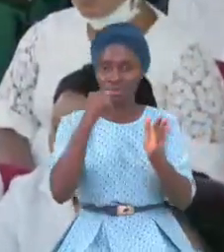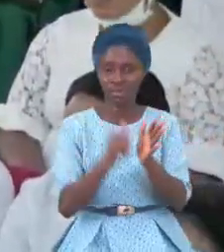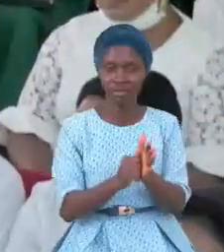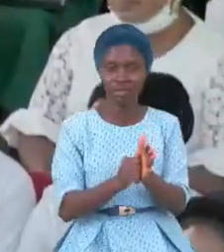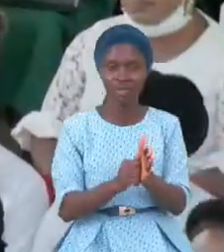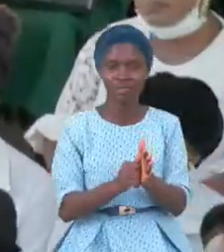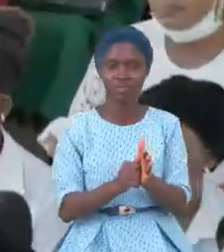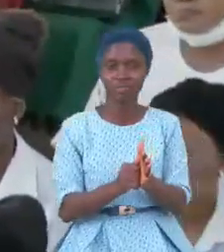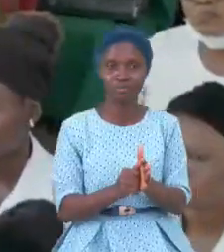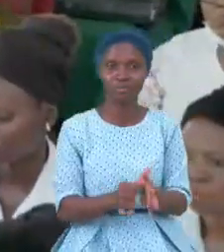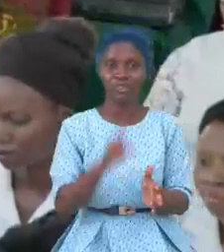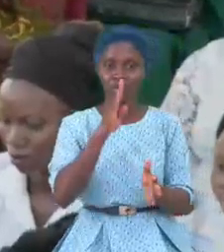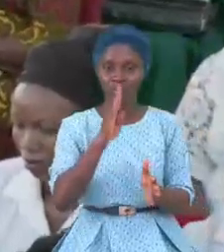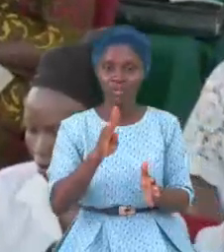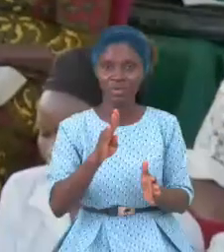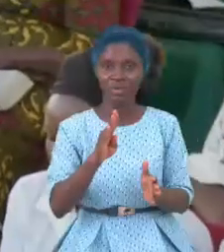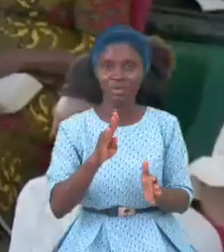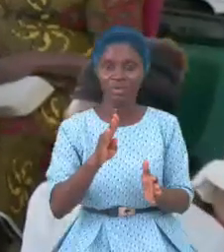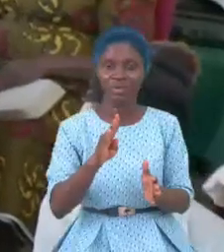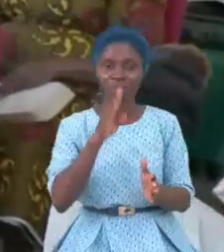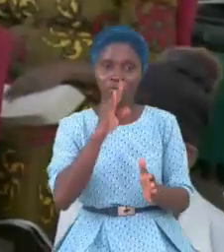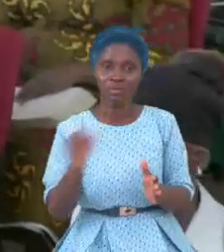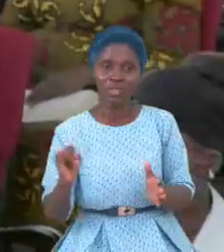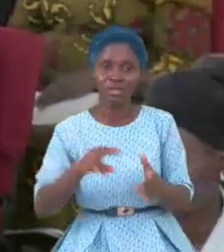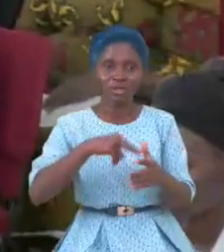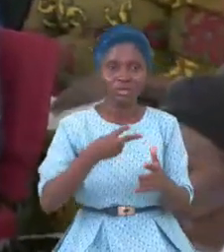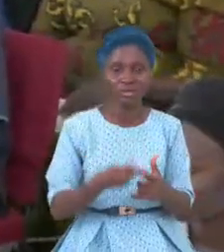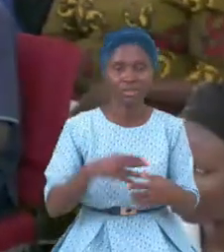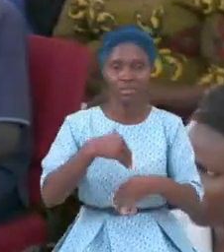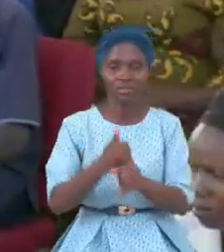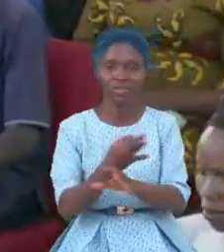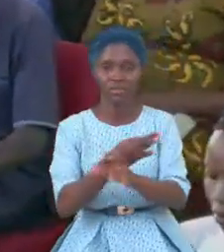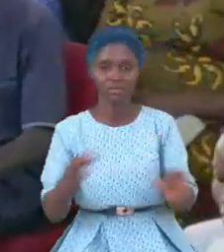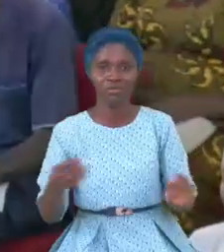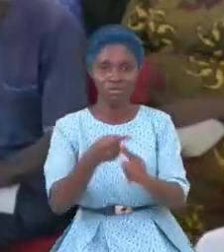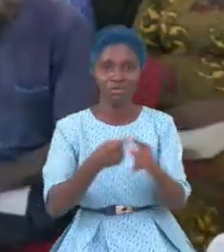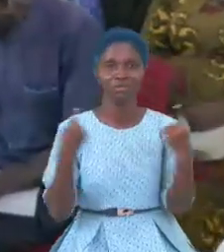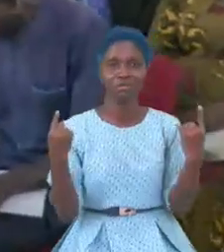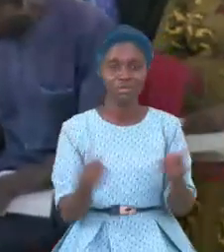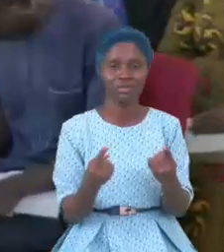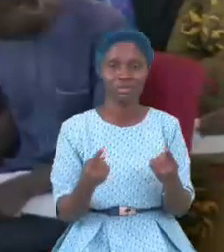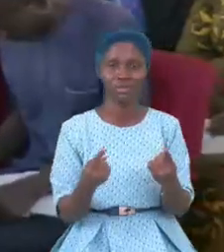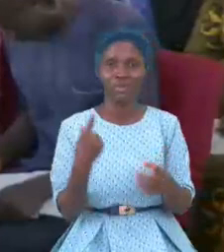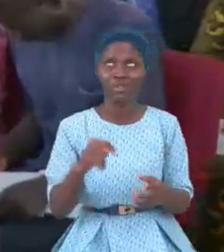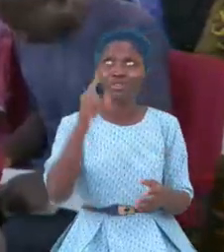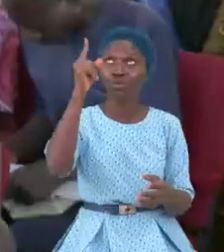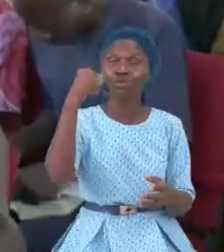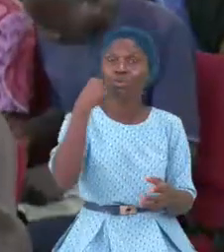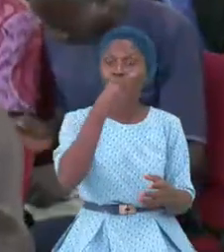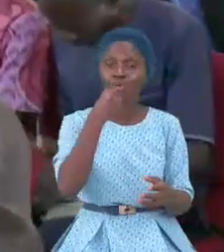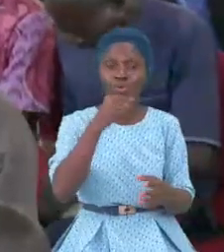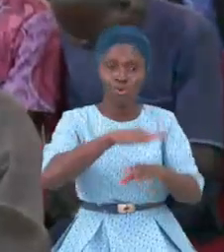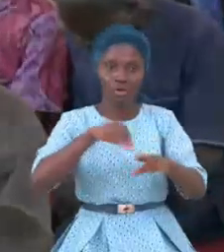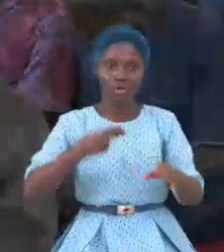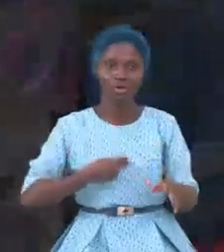then made free, the one who called us, and the one who converted us, the